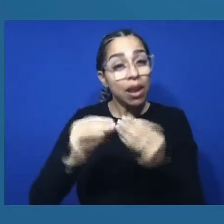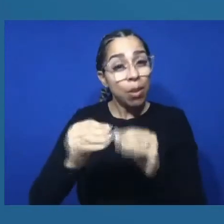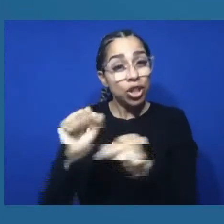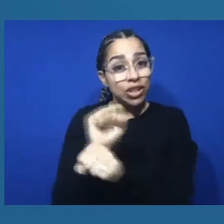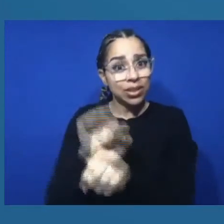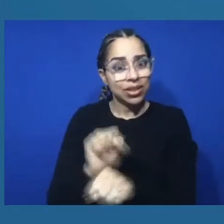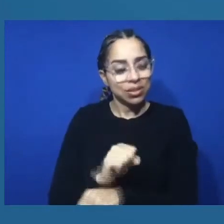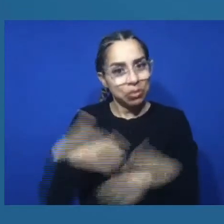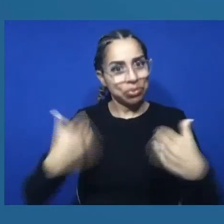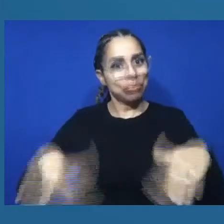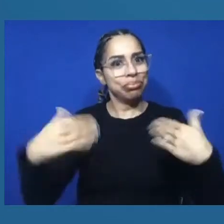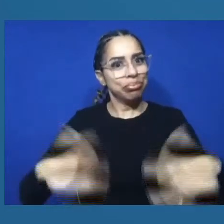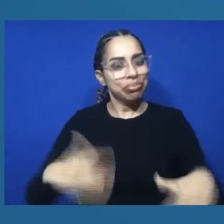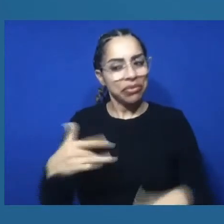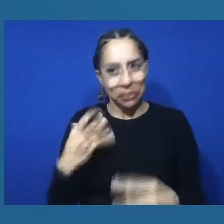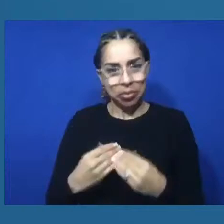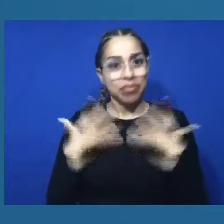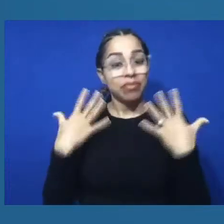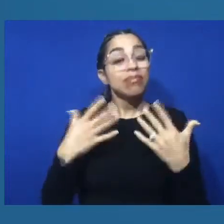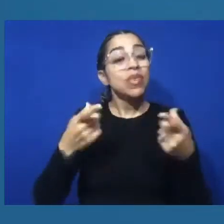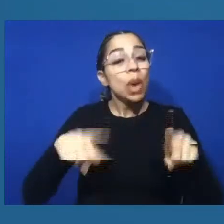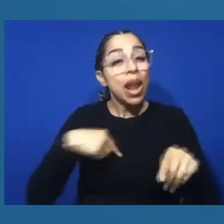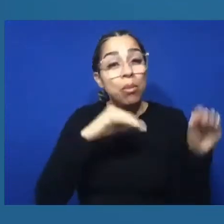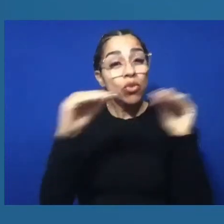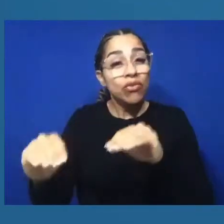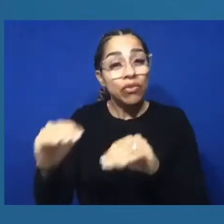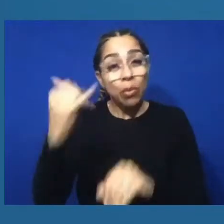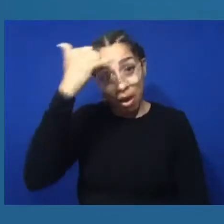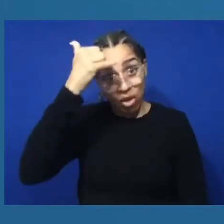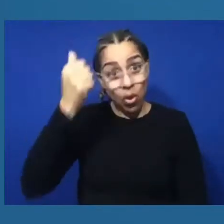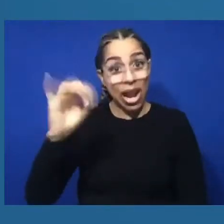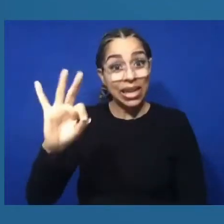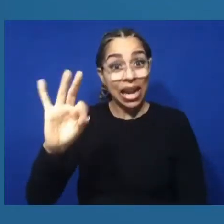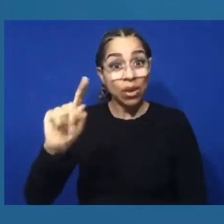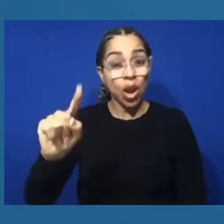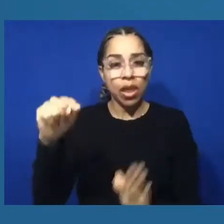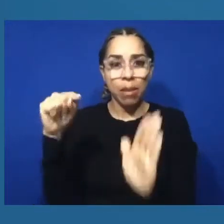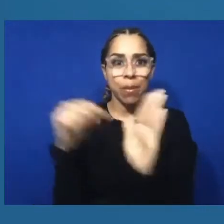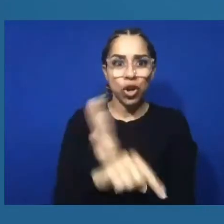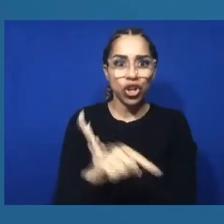first moved back to Buffalo in 1991, the murder rate was off the charts, the